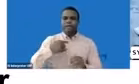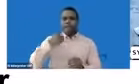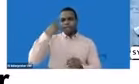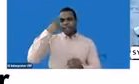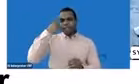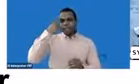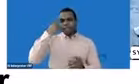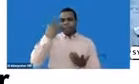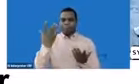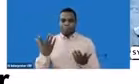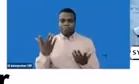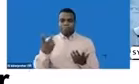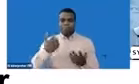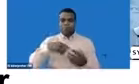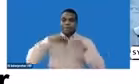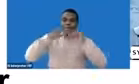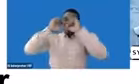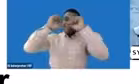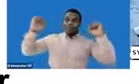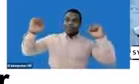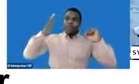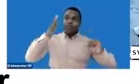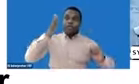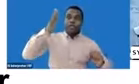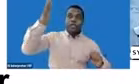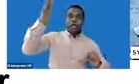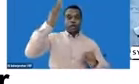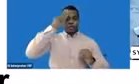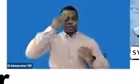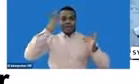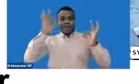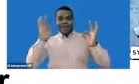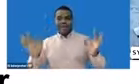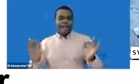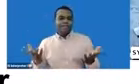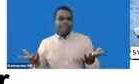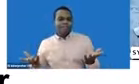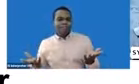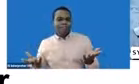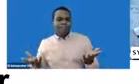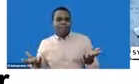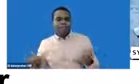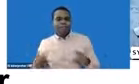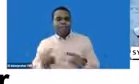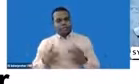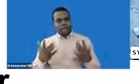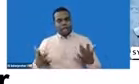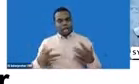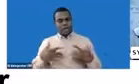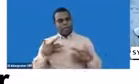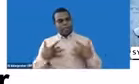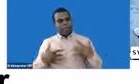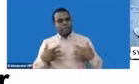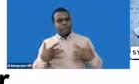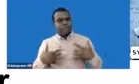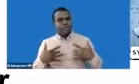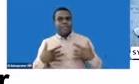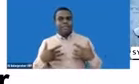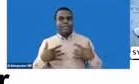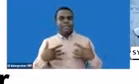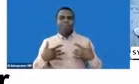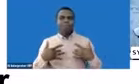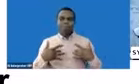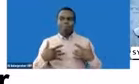really happening, and it goes quick. And Zoom just not more than a month ago or so released